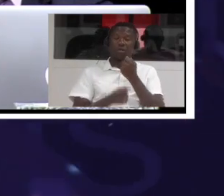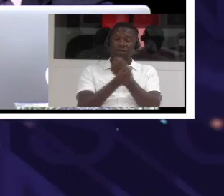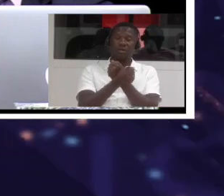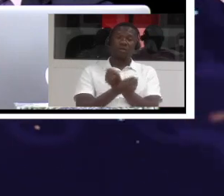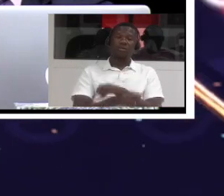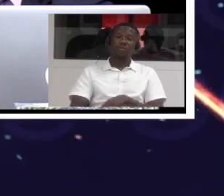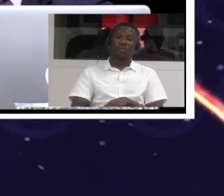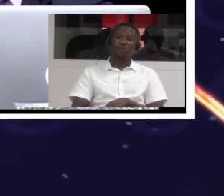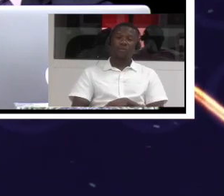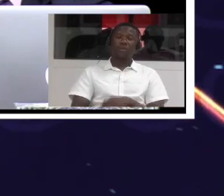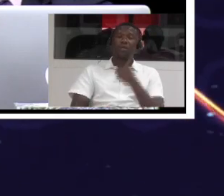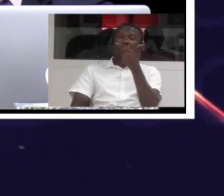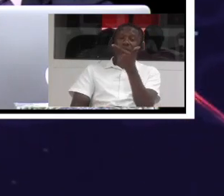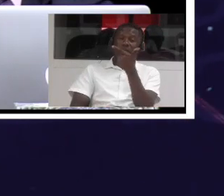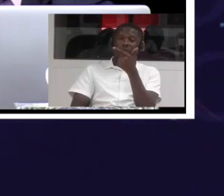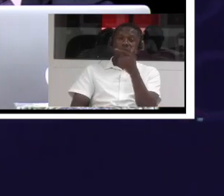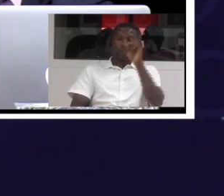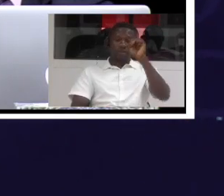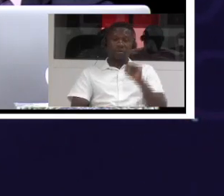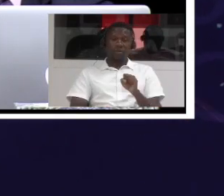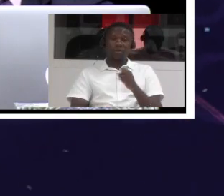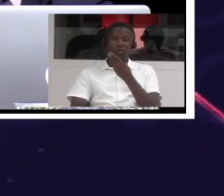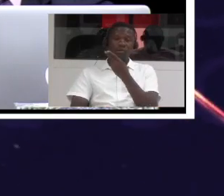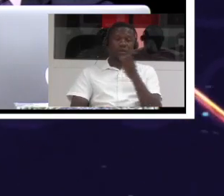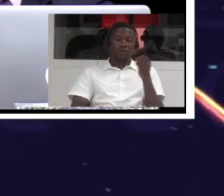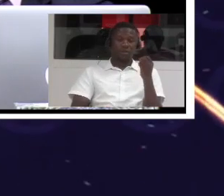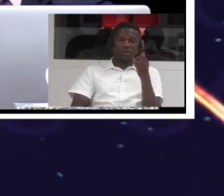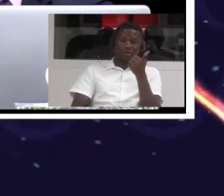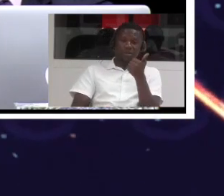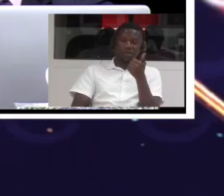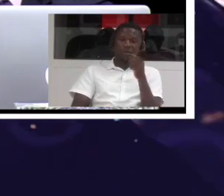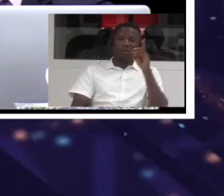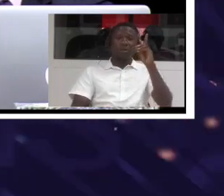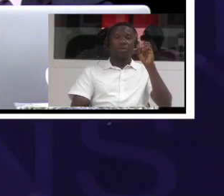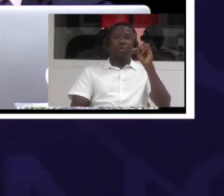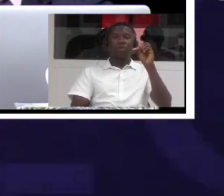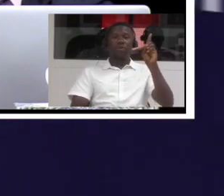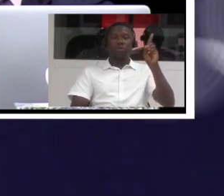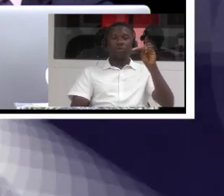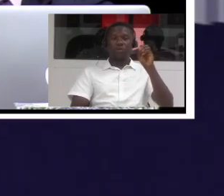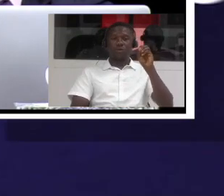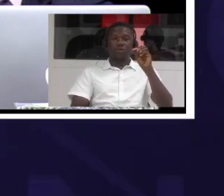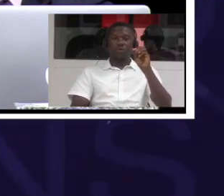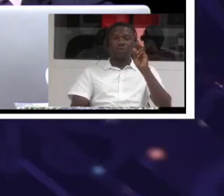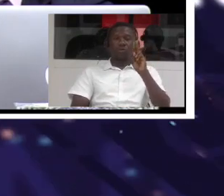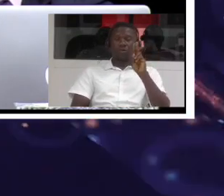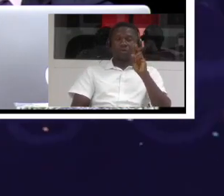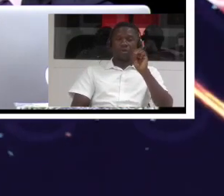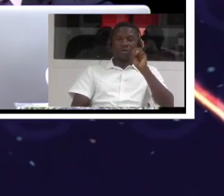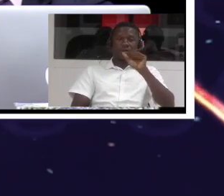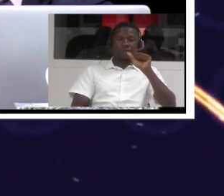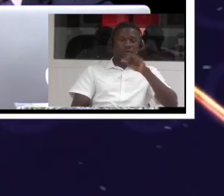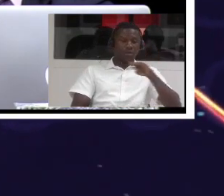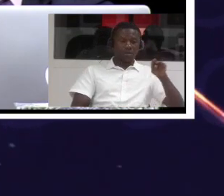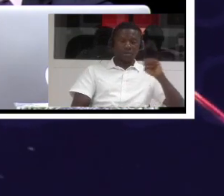7 September 2006, Dudu Sane, arrested, detained, and tortured? Yes, we spoke